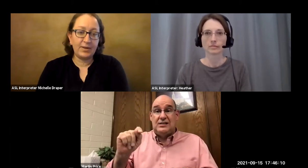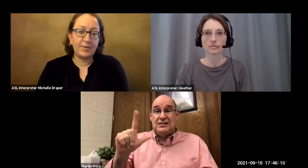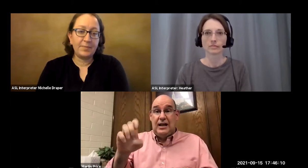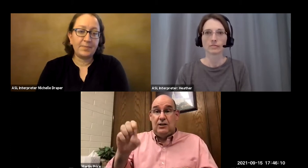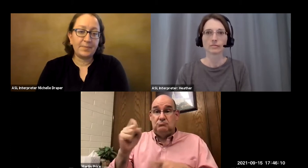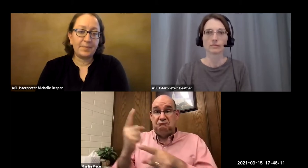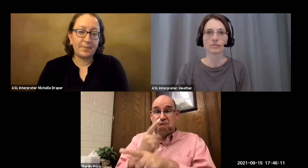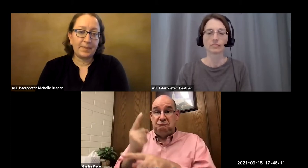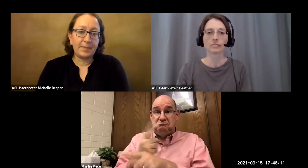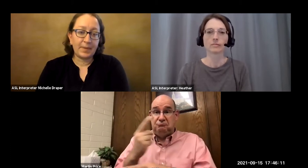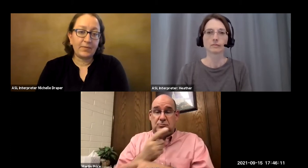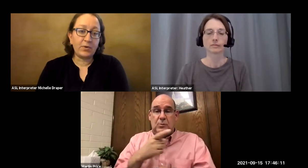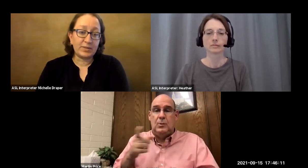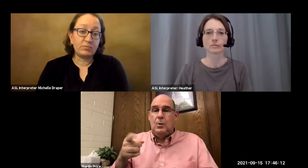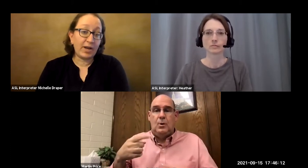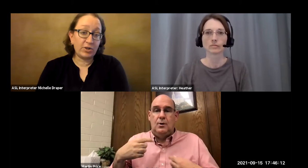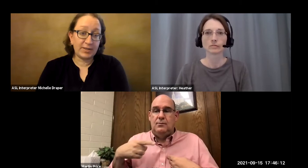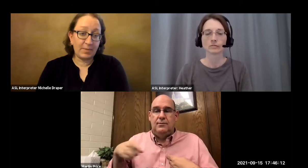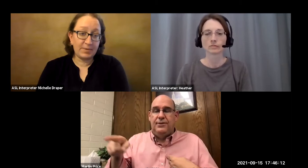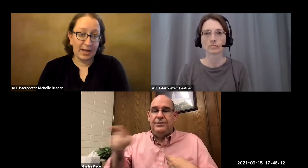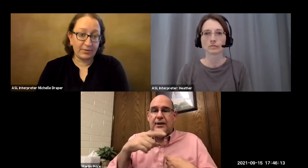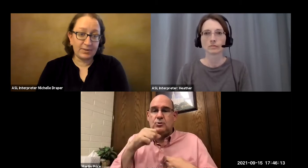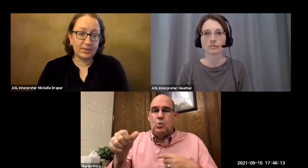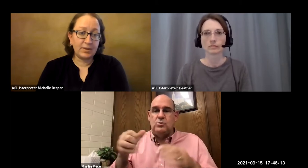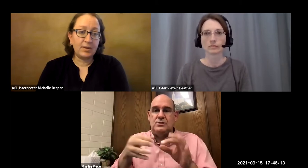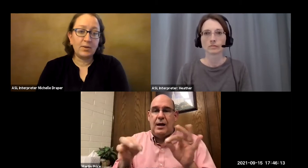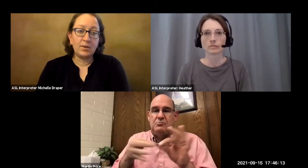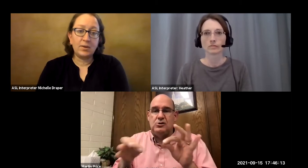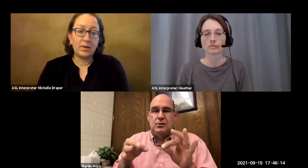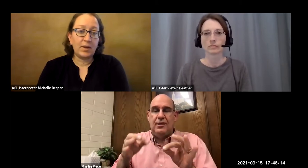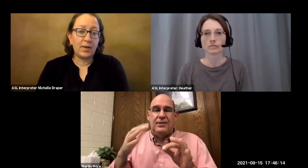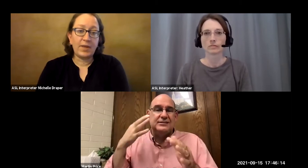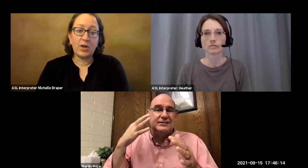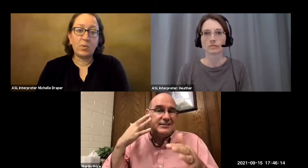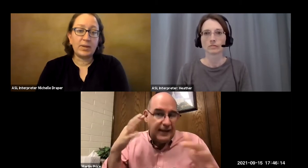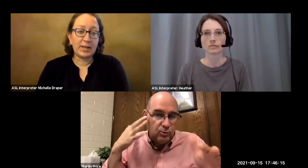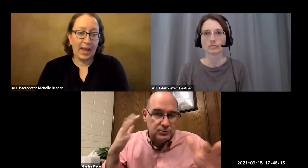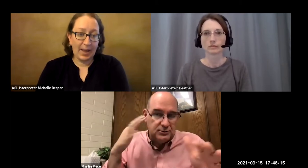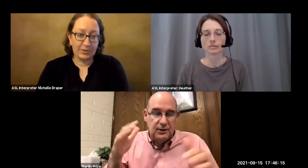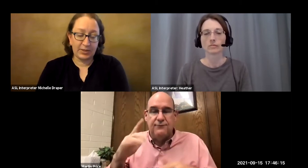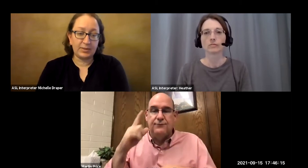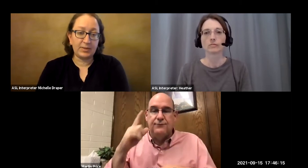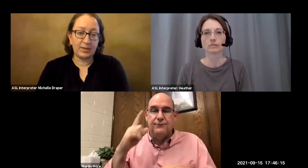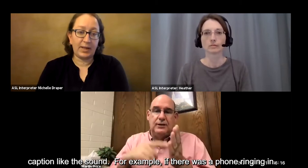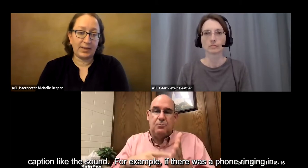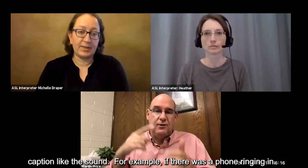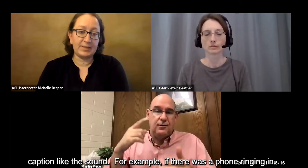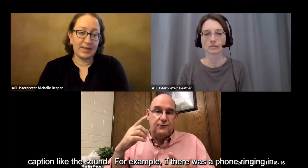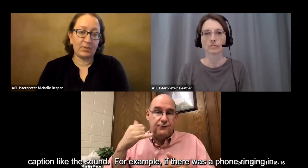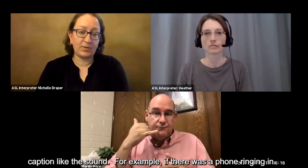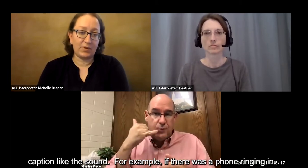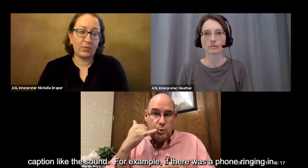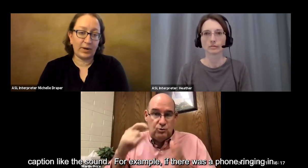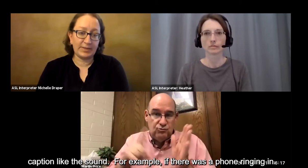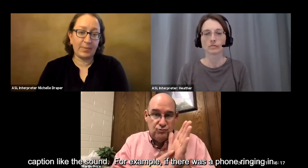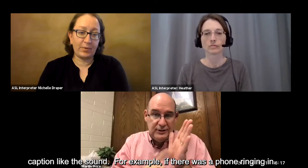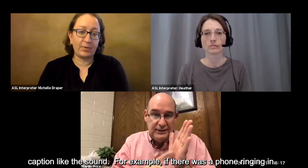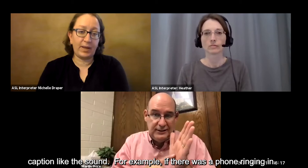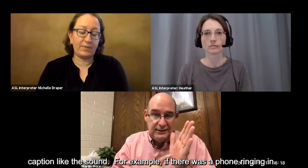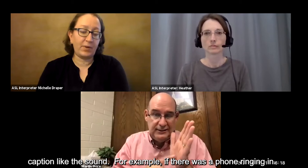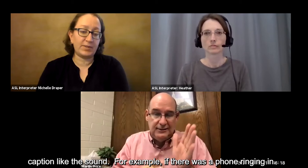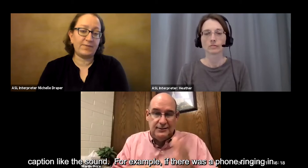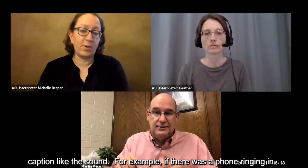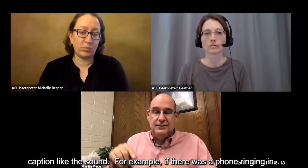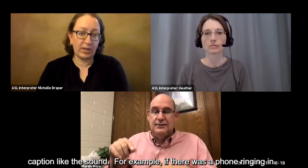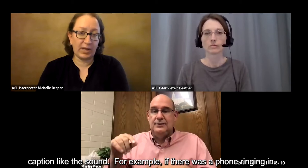difference. For regular subtitles, they don't caption like the sound. So for